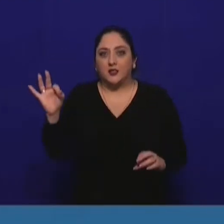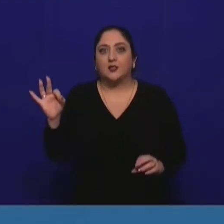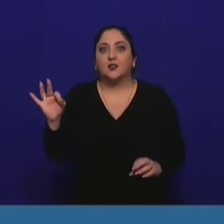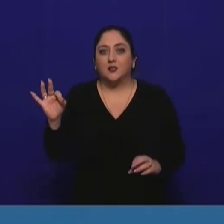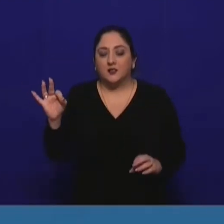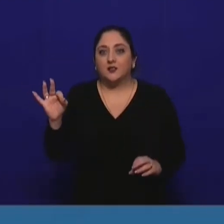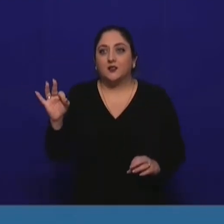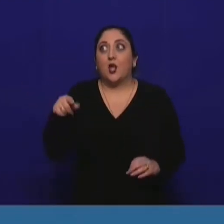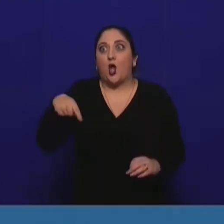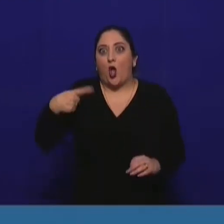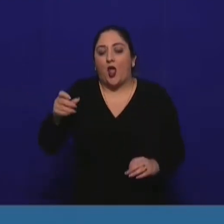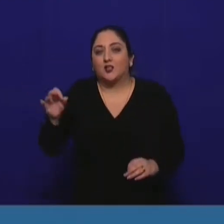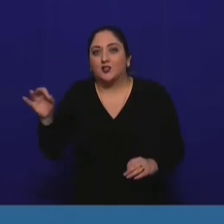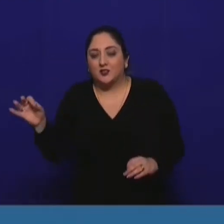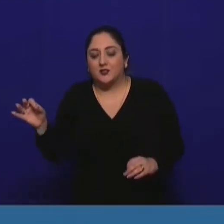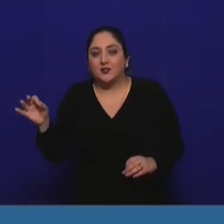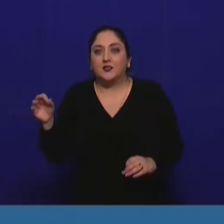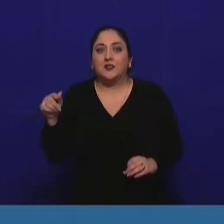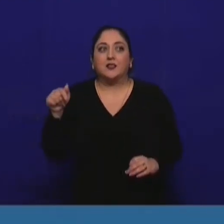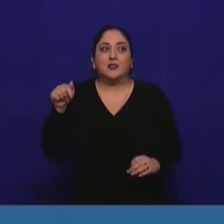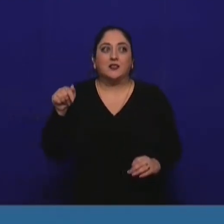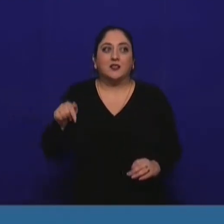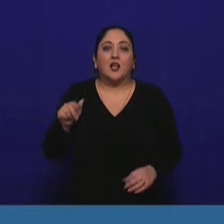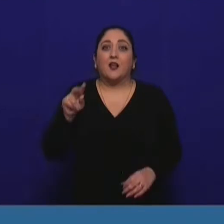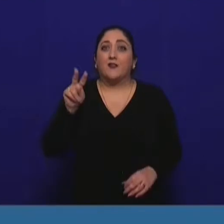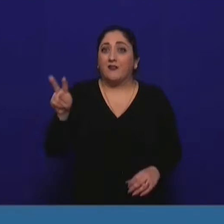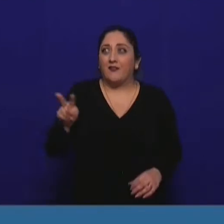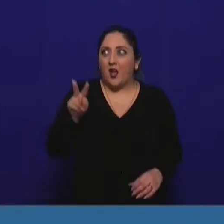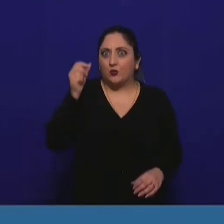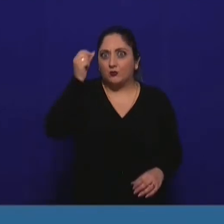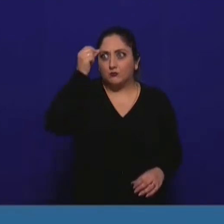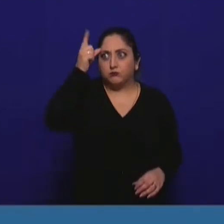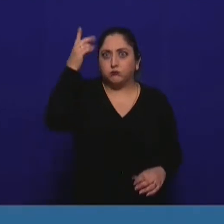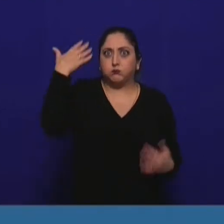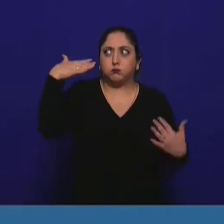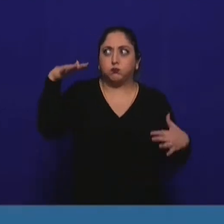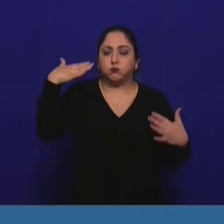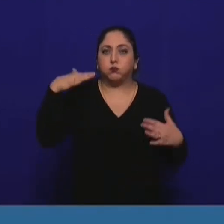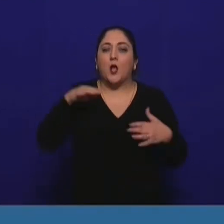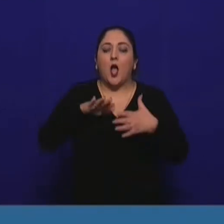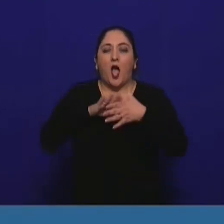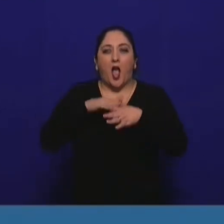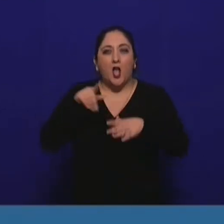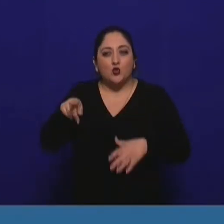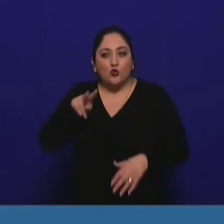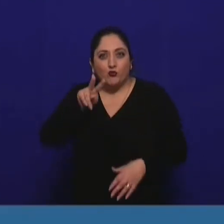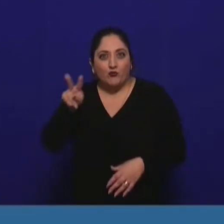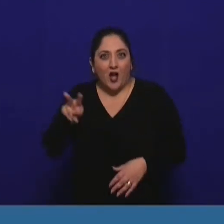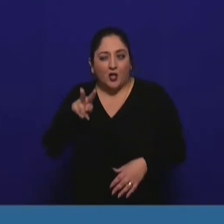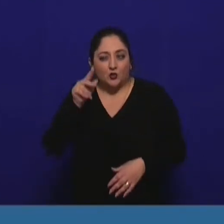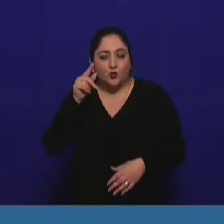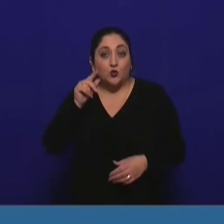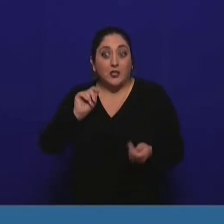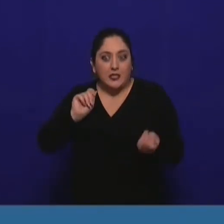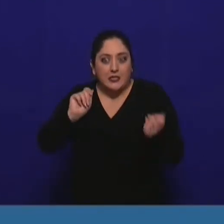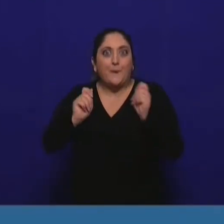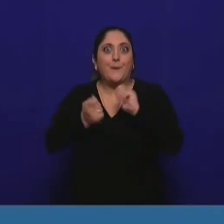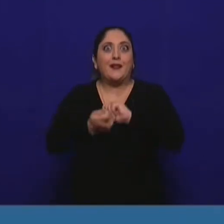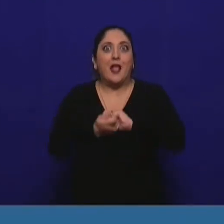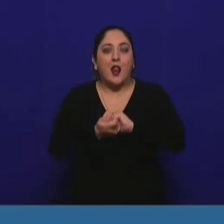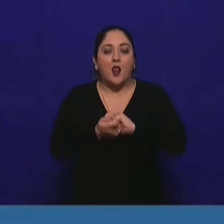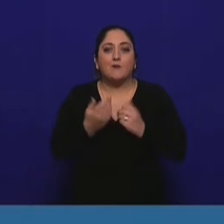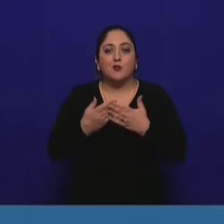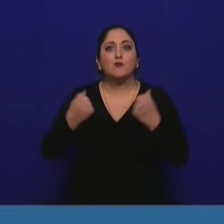imbagħad varjanti ieħor. Dan ngħidu li huwa virus li huwa intelligenti għaliex dejjem jinbidel, però rridu aħna bix-xjenza